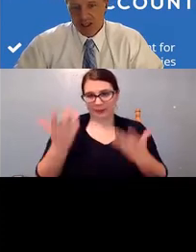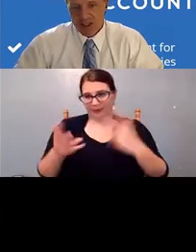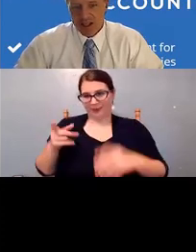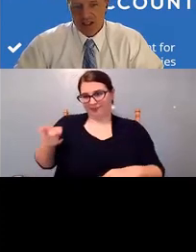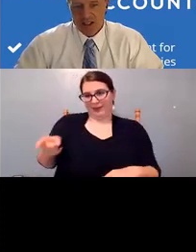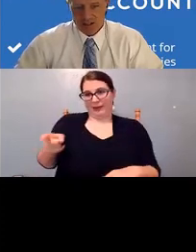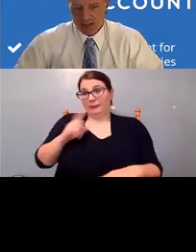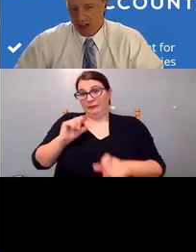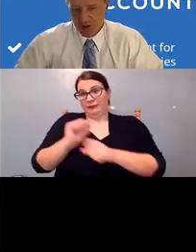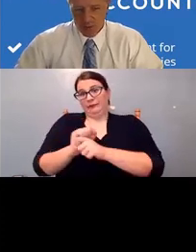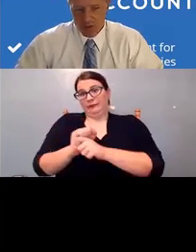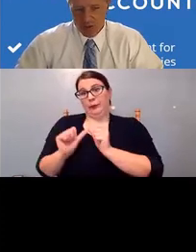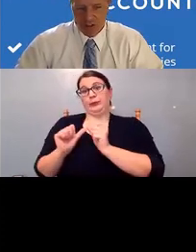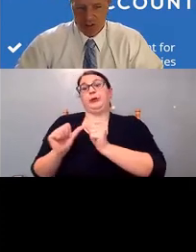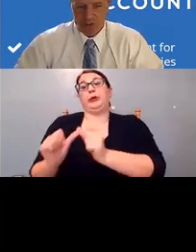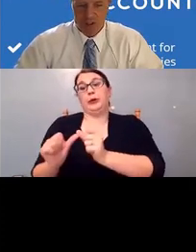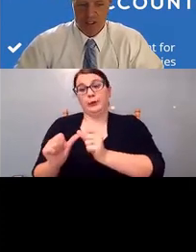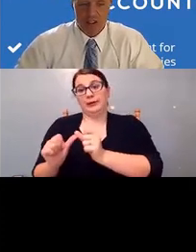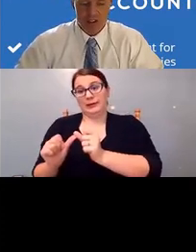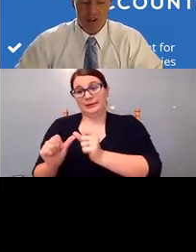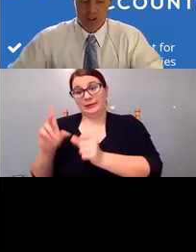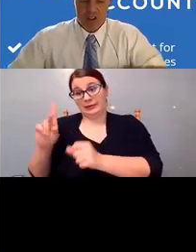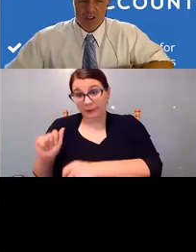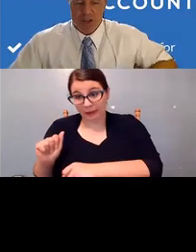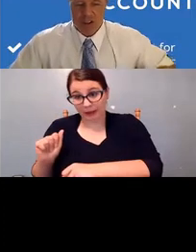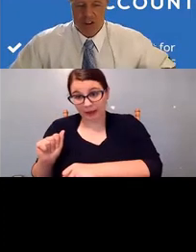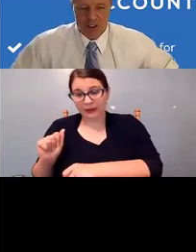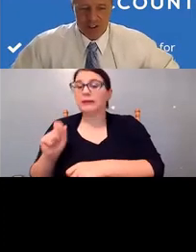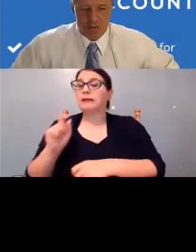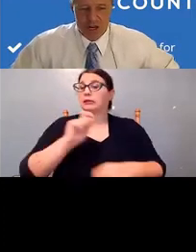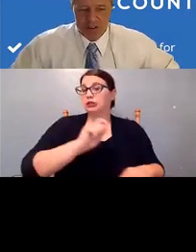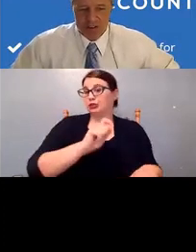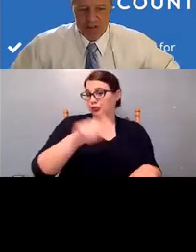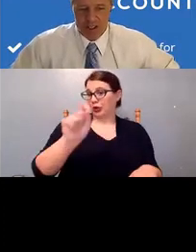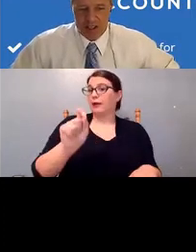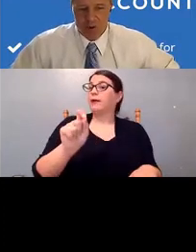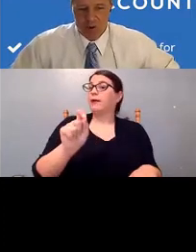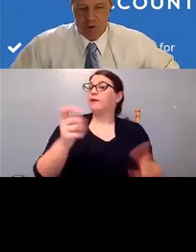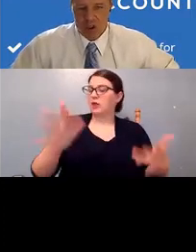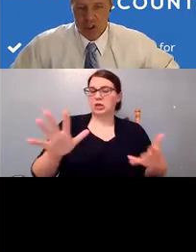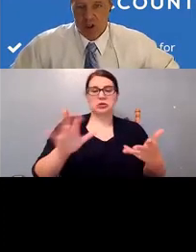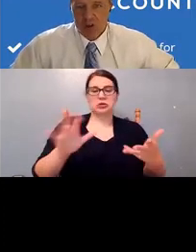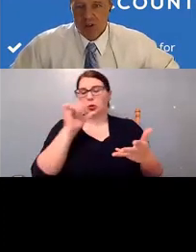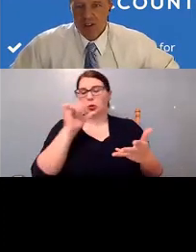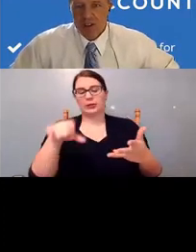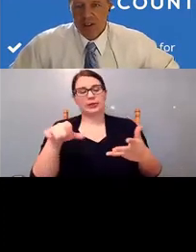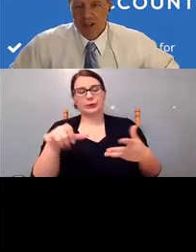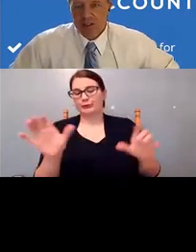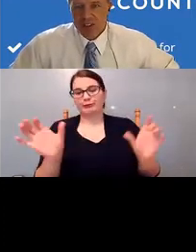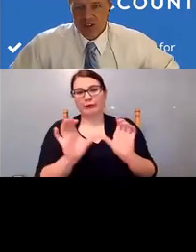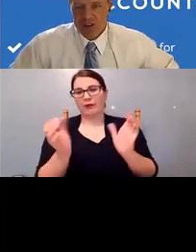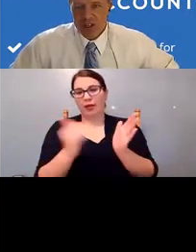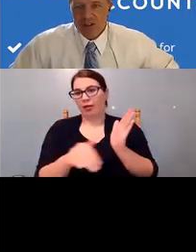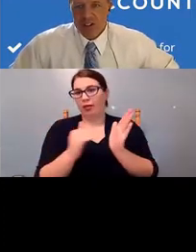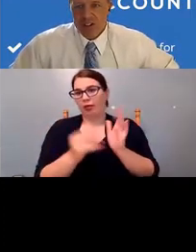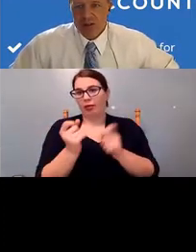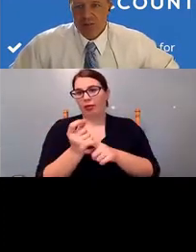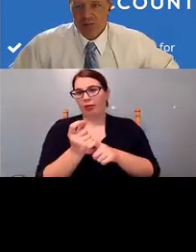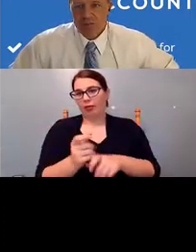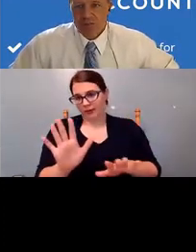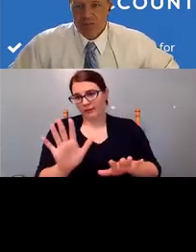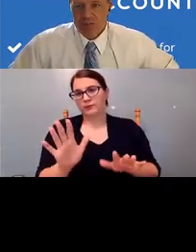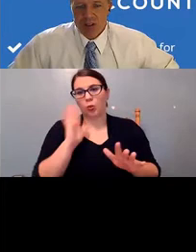indeed have a permanent disability, then you can go ahead and check this box, and that will forego having to do that every